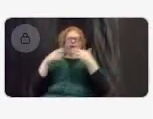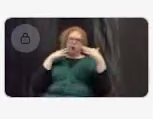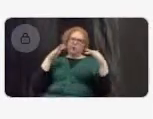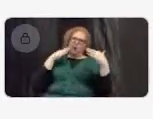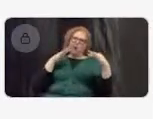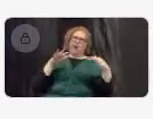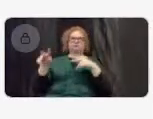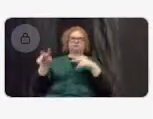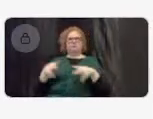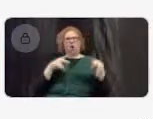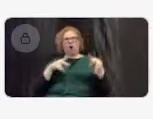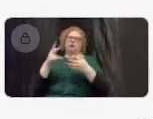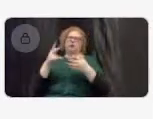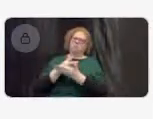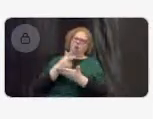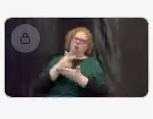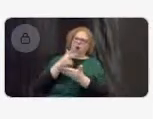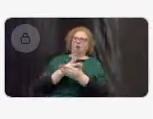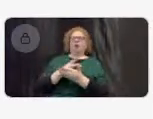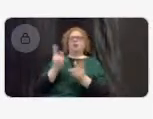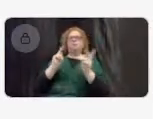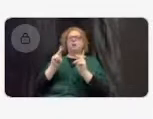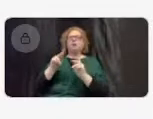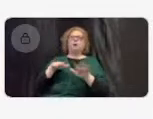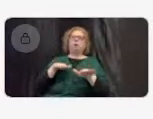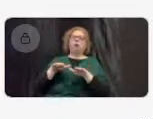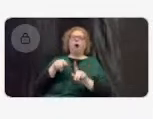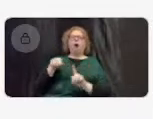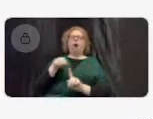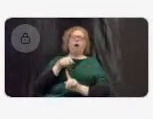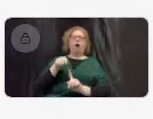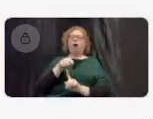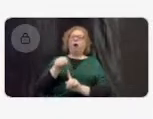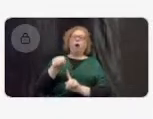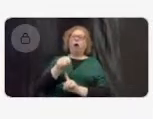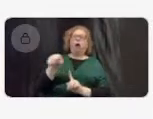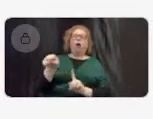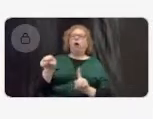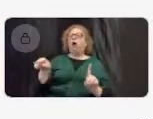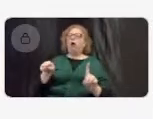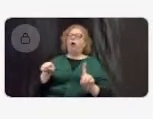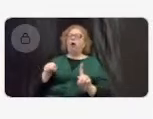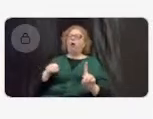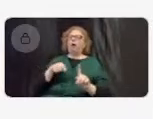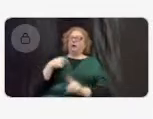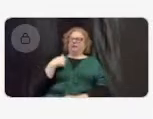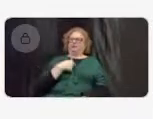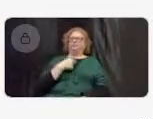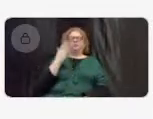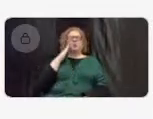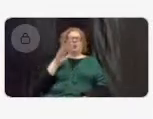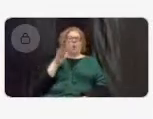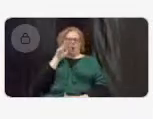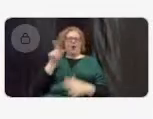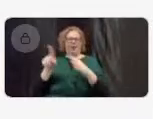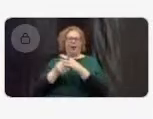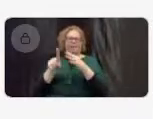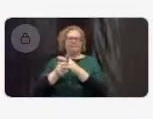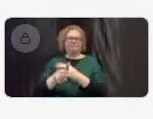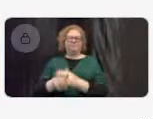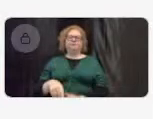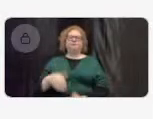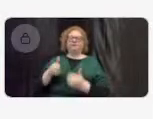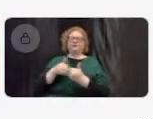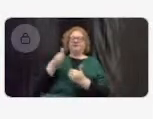the neighborhood are serious problems that will eventually come up. Neighbors will be reduced to acting